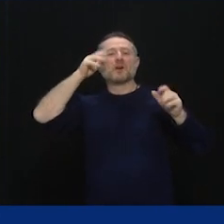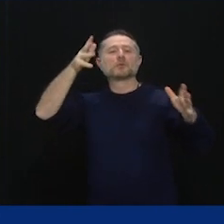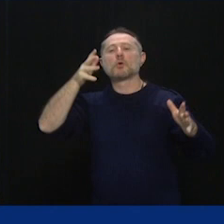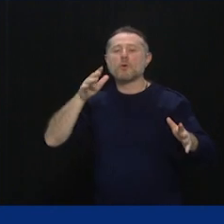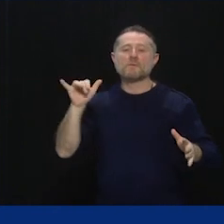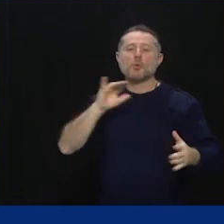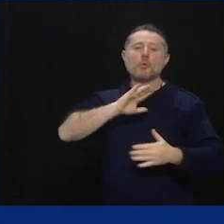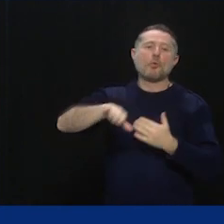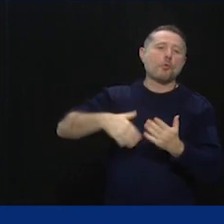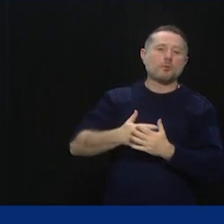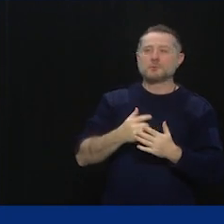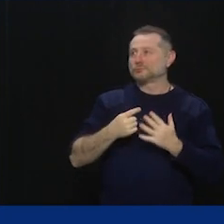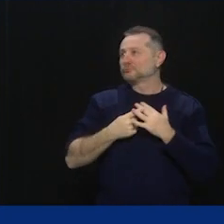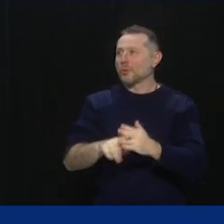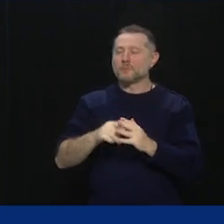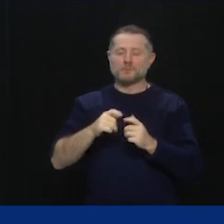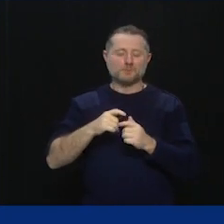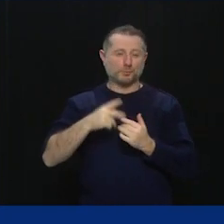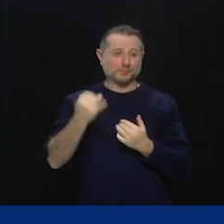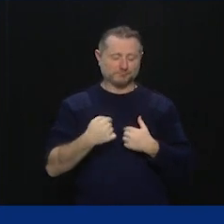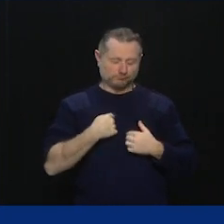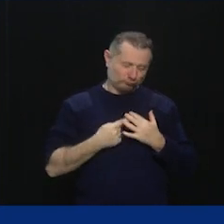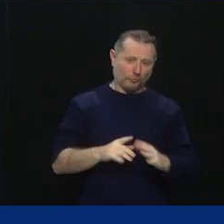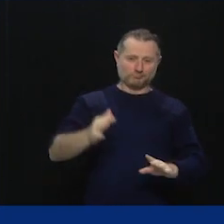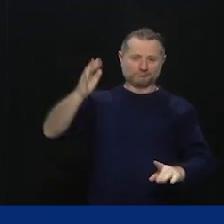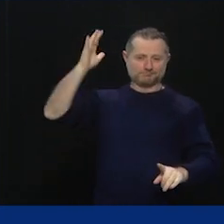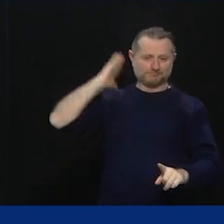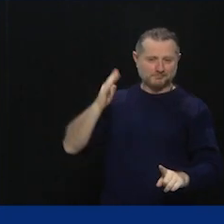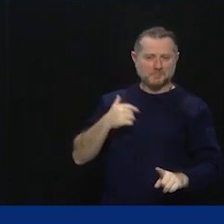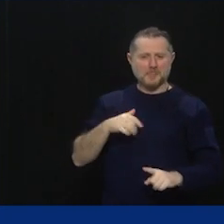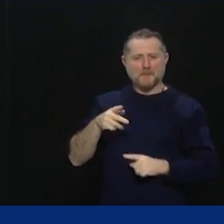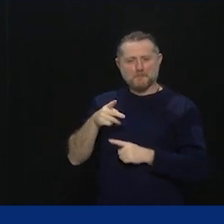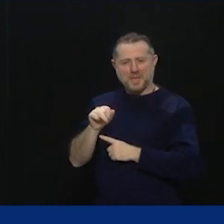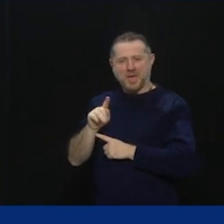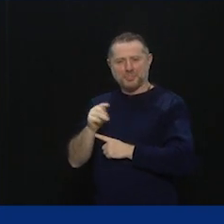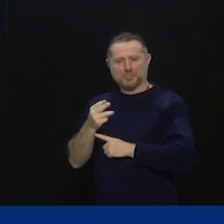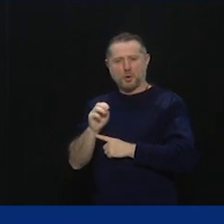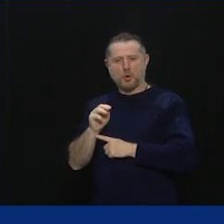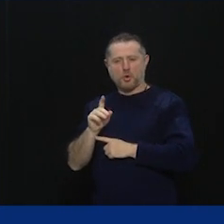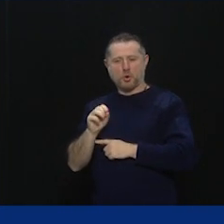work in Lindenhurst and in Patchogue, now in Bayshore as well.